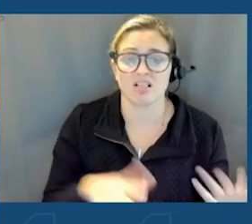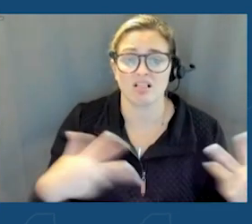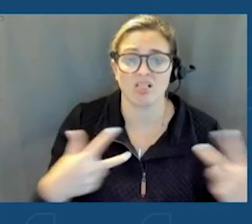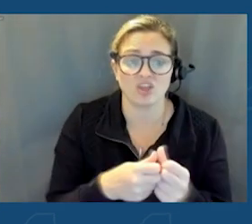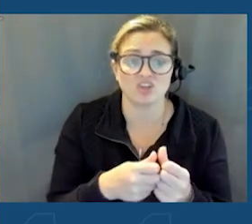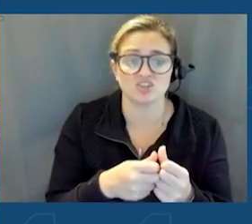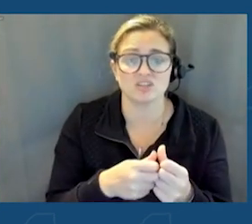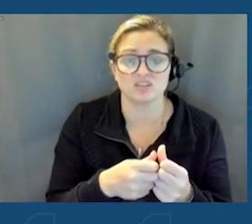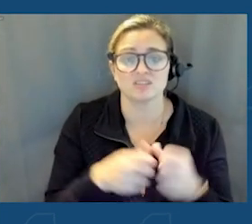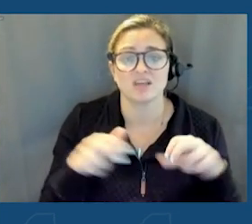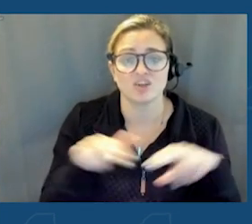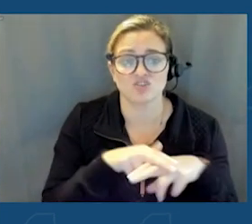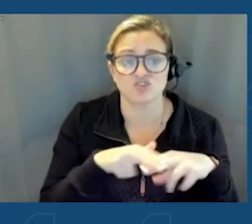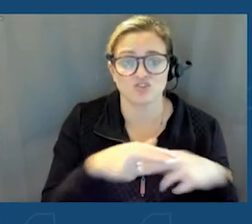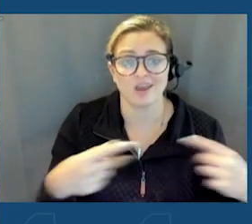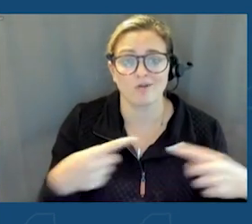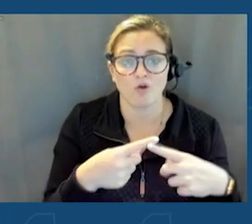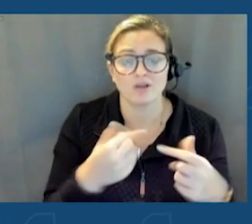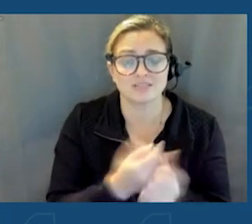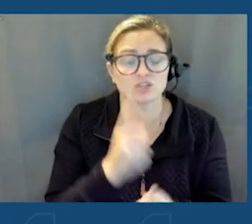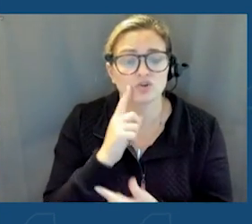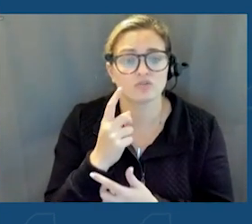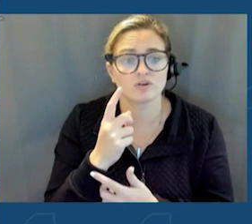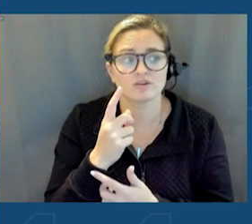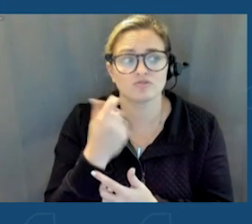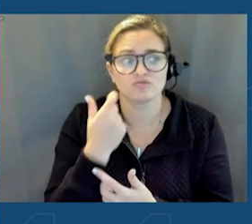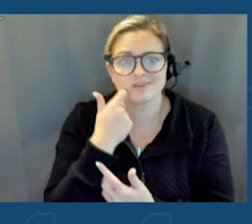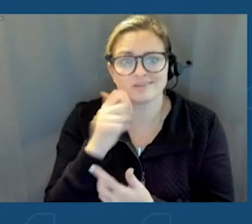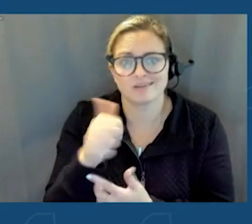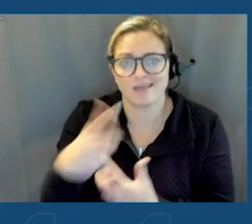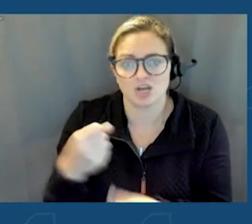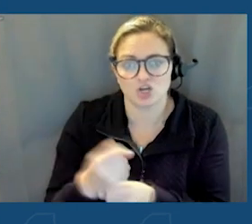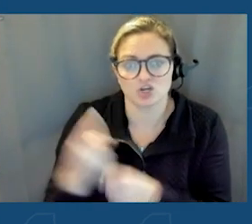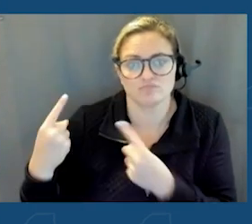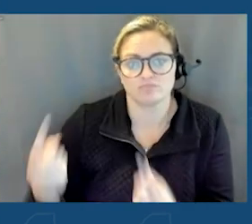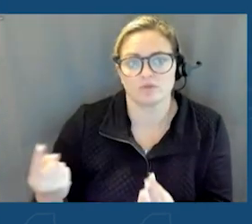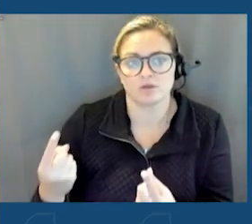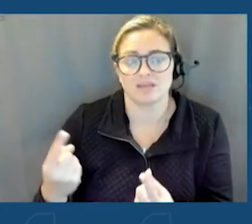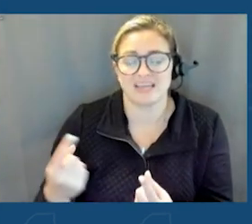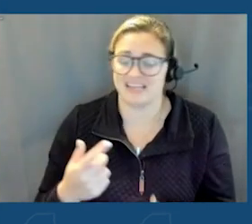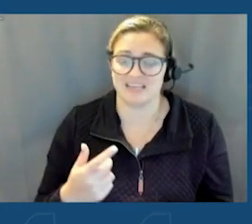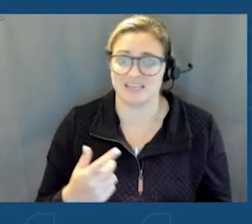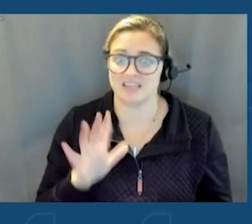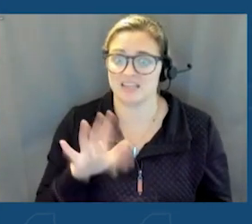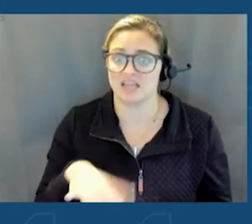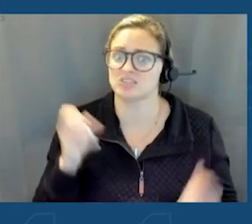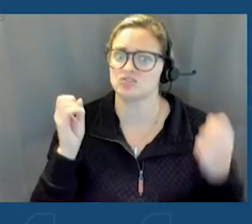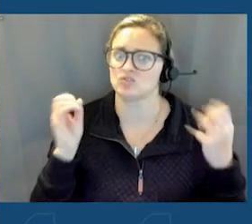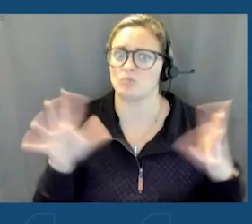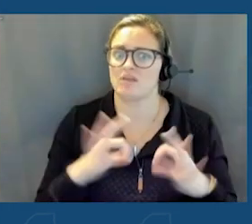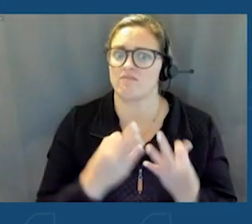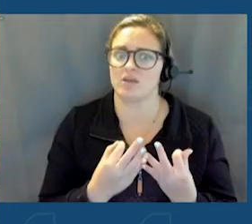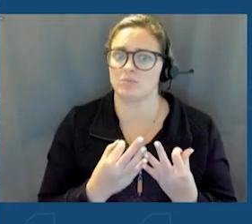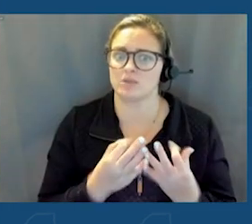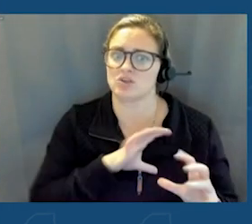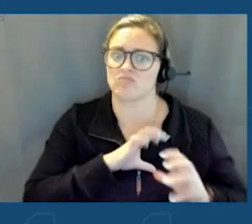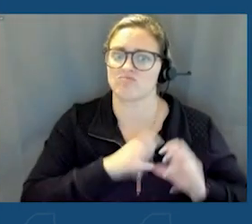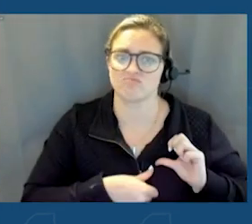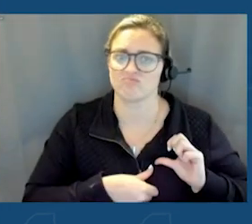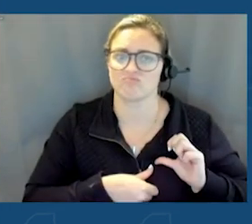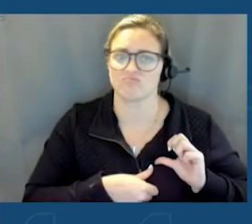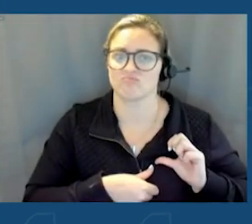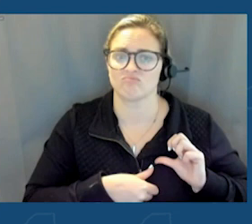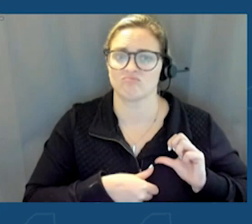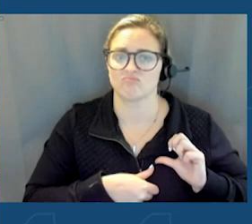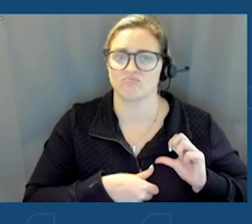on the LAR main line over a 10-year period. And in my book, that is far too many families that are devastated by that